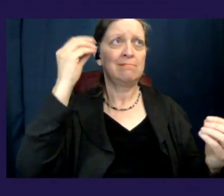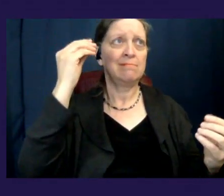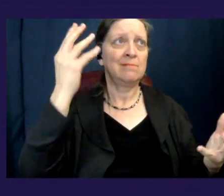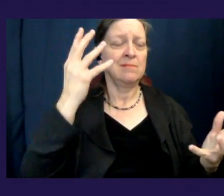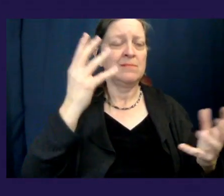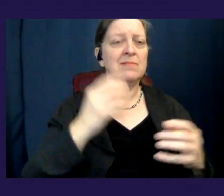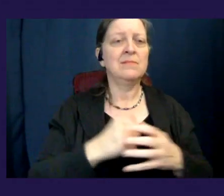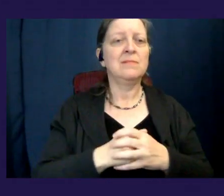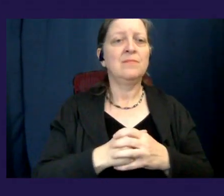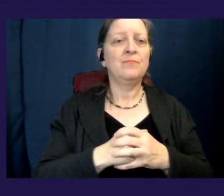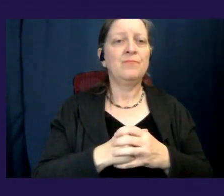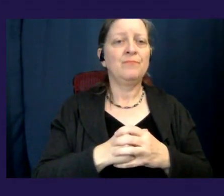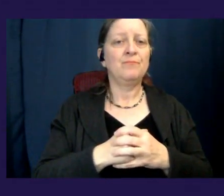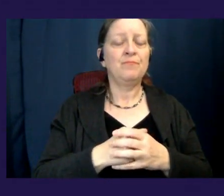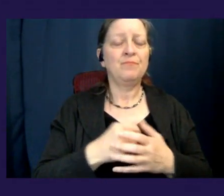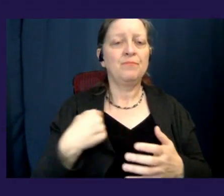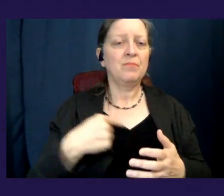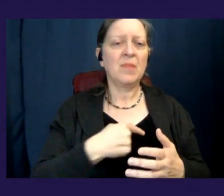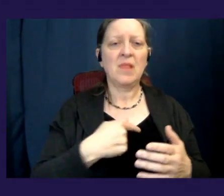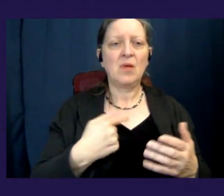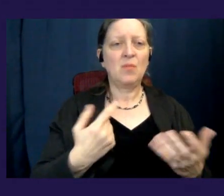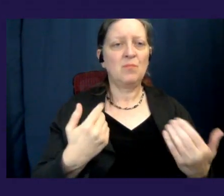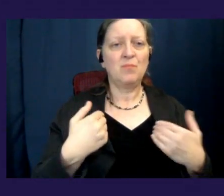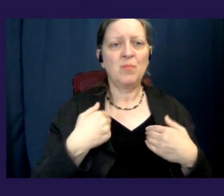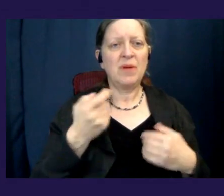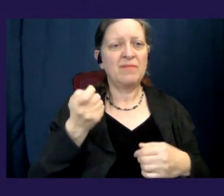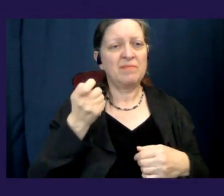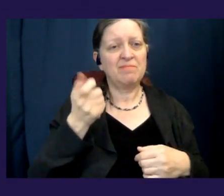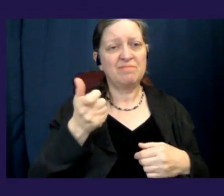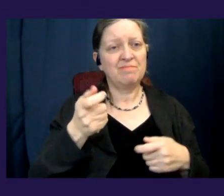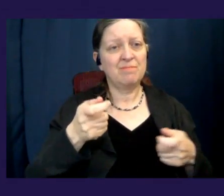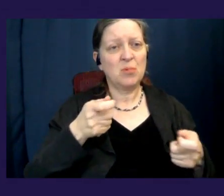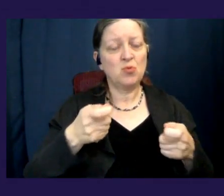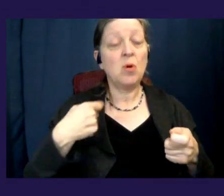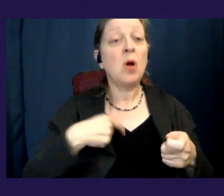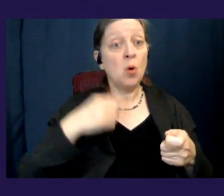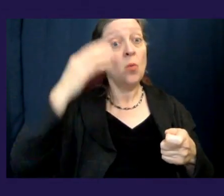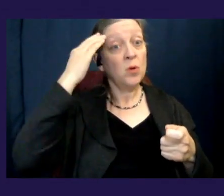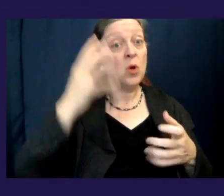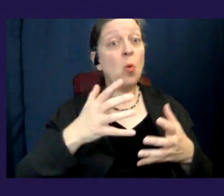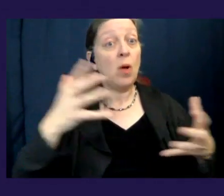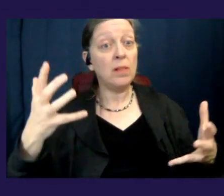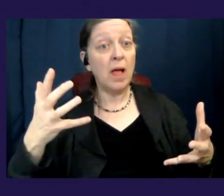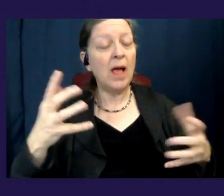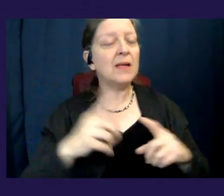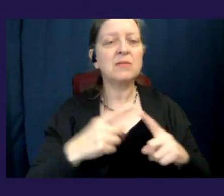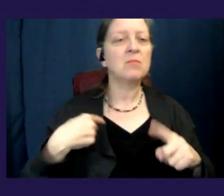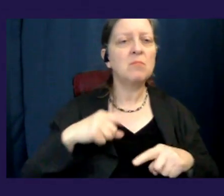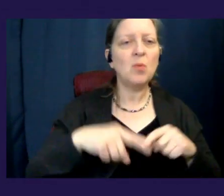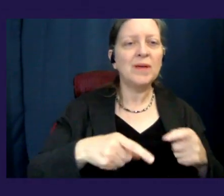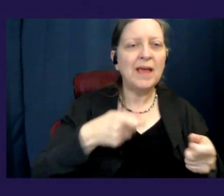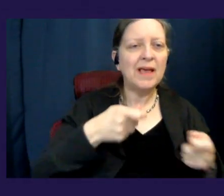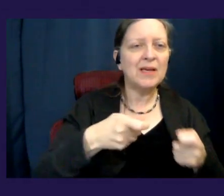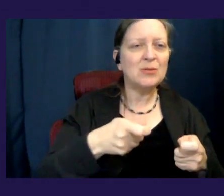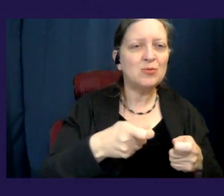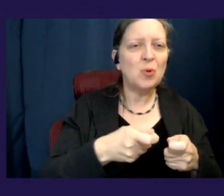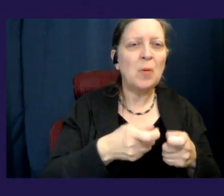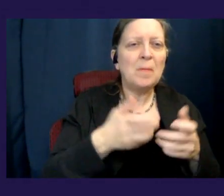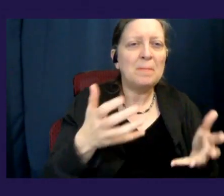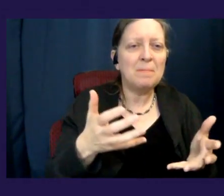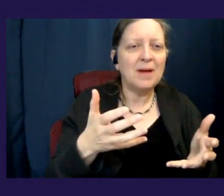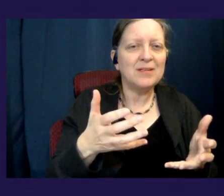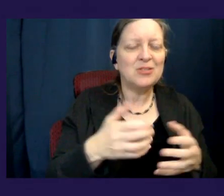And we have so little control, right? We know so much, but we have far less control than many people would give us credit